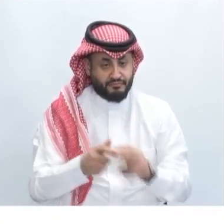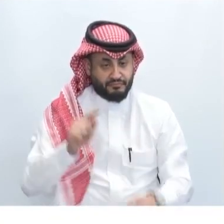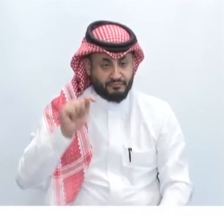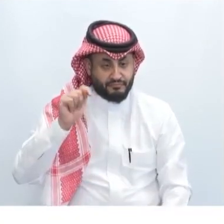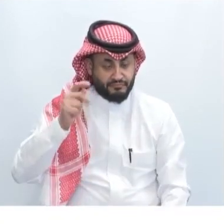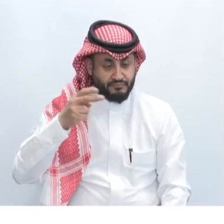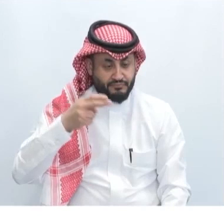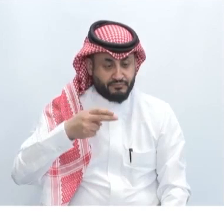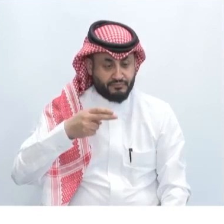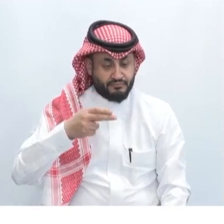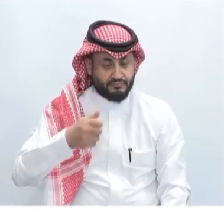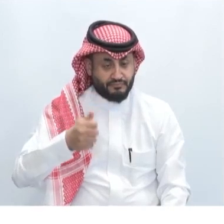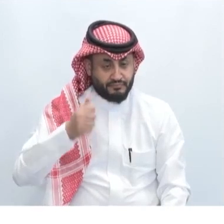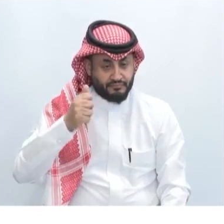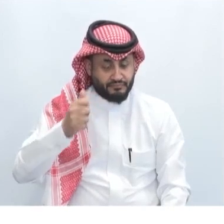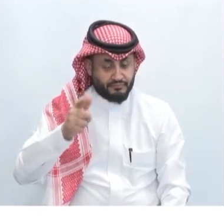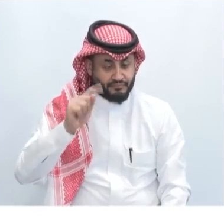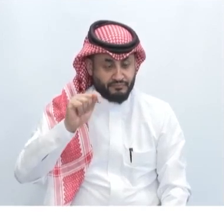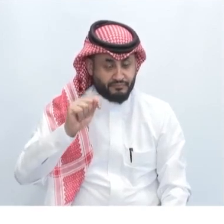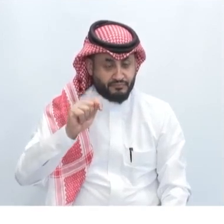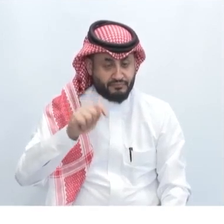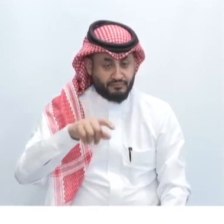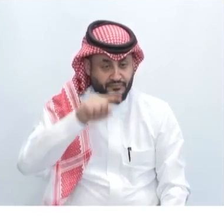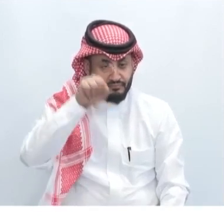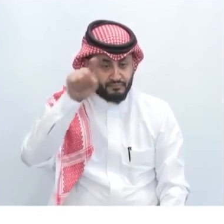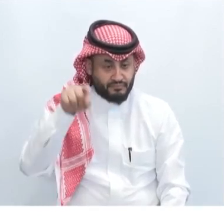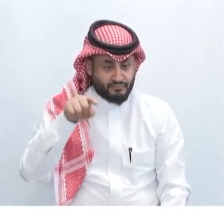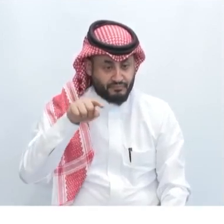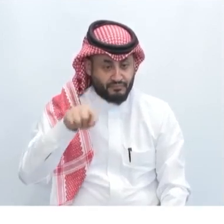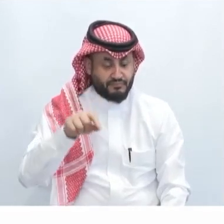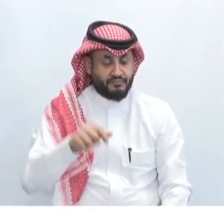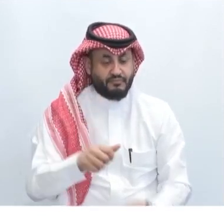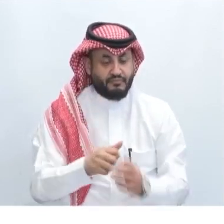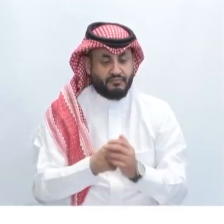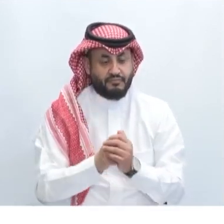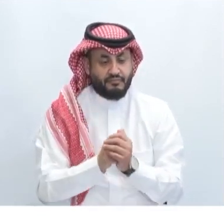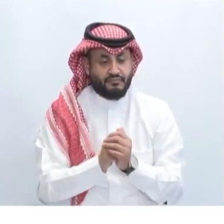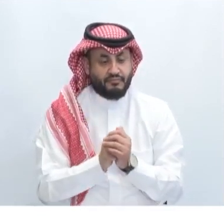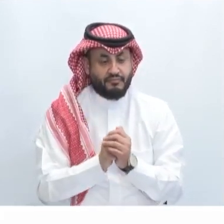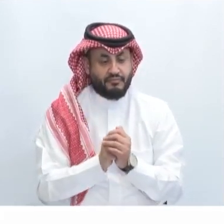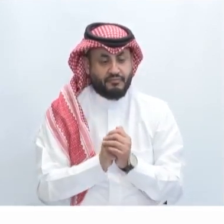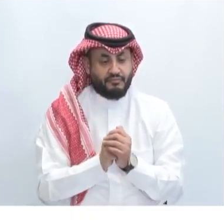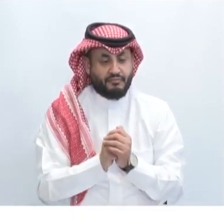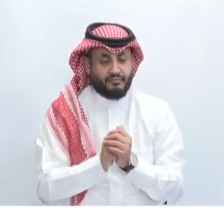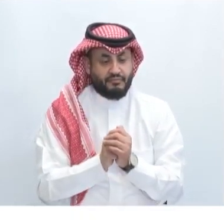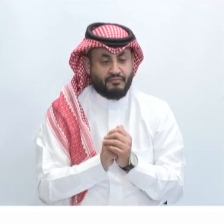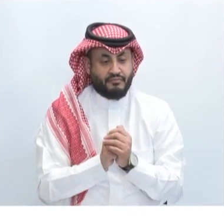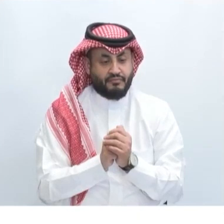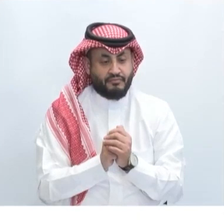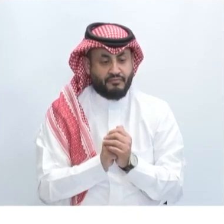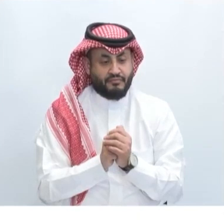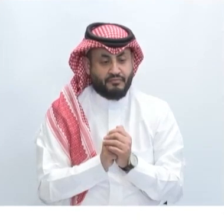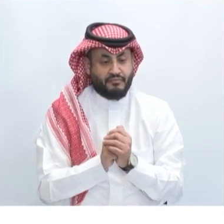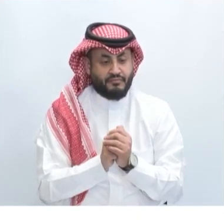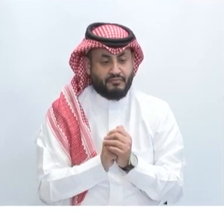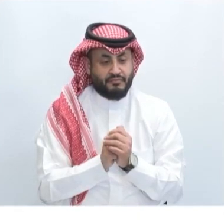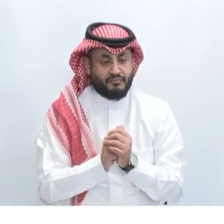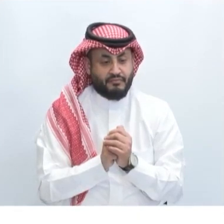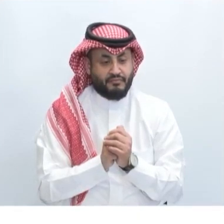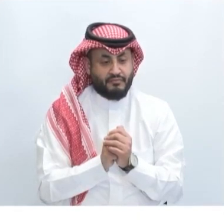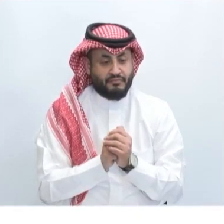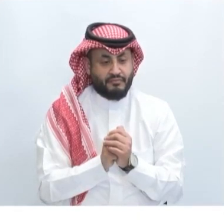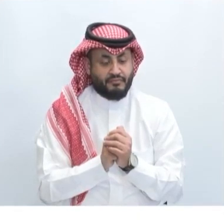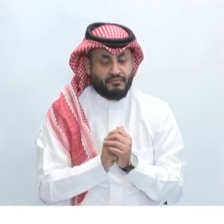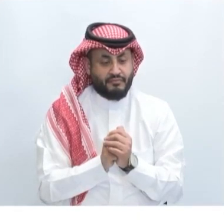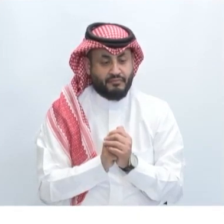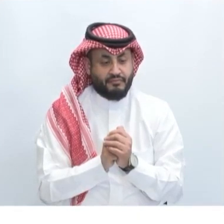Whose hat is that? These are questions that we use all the time. If you